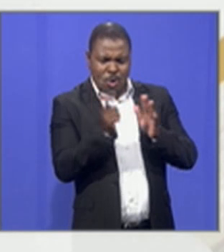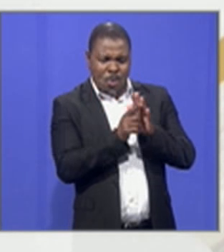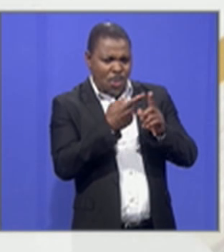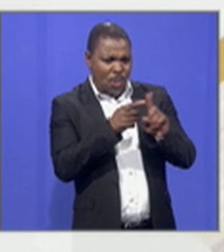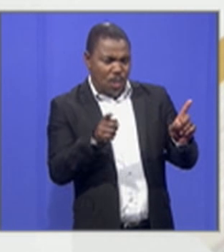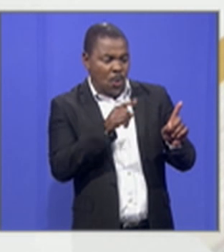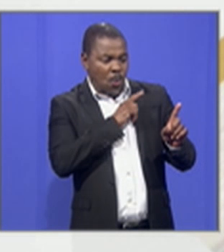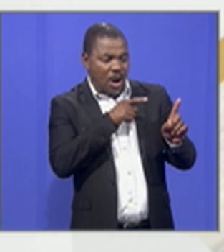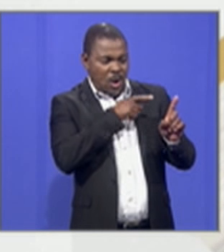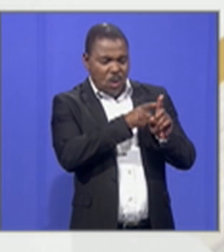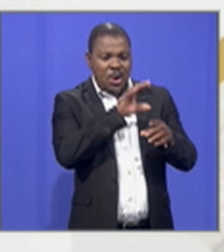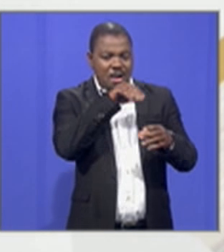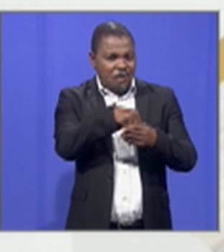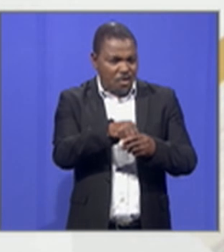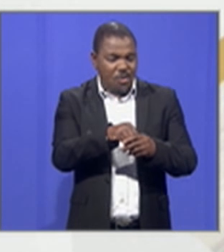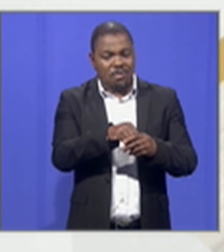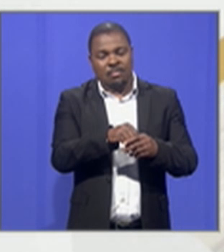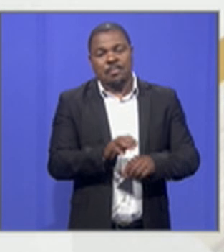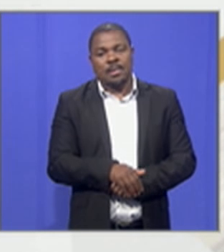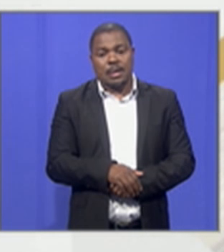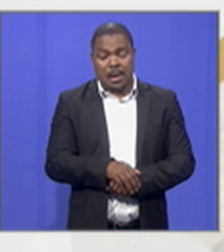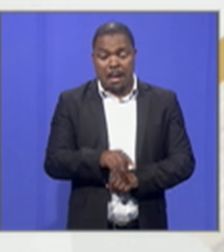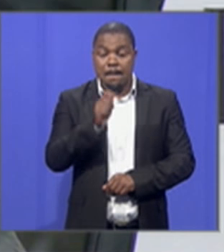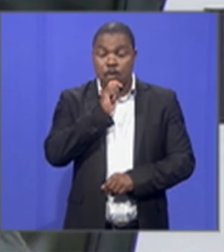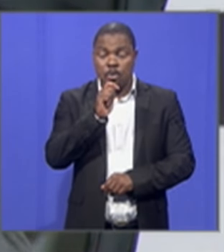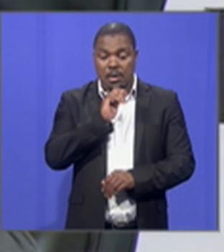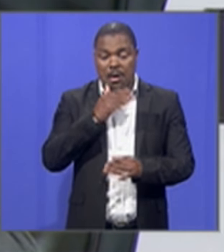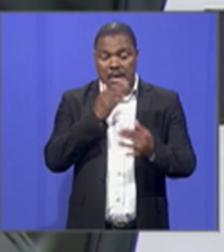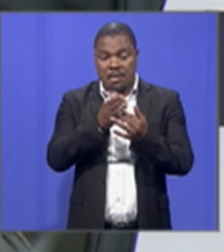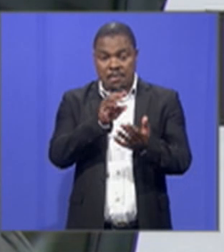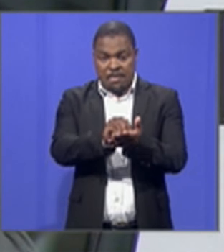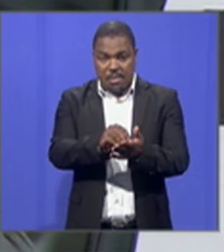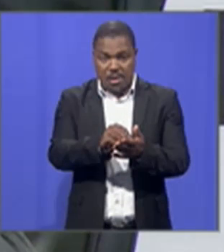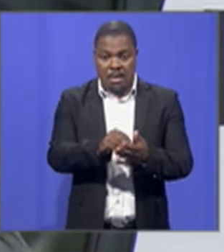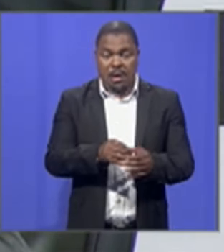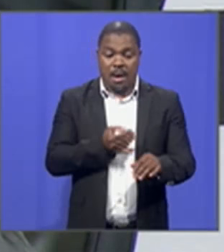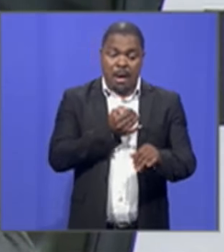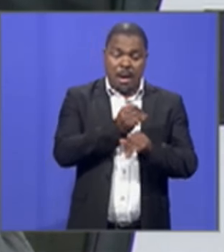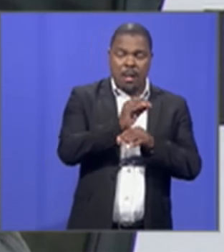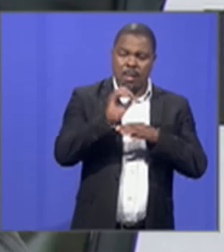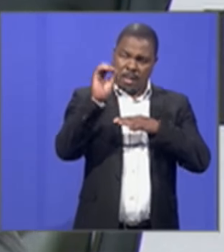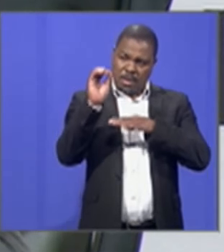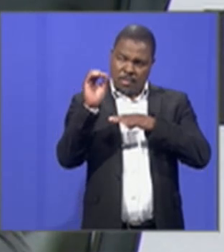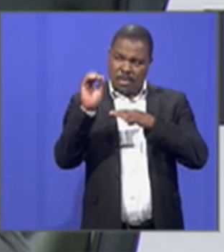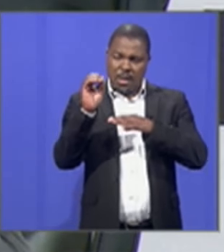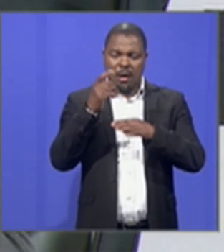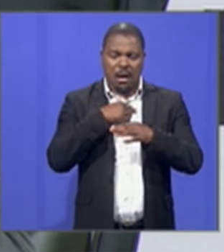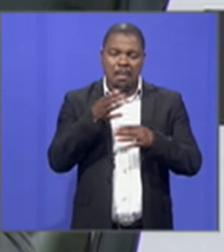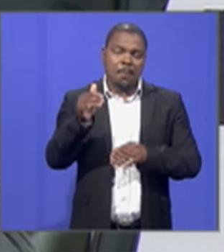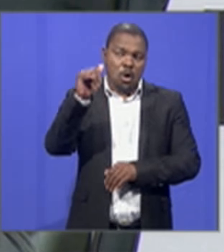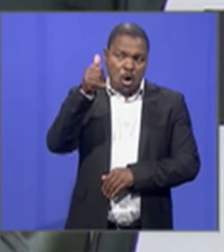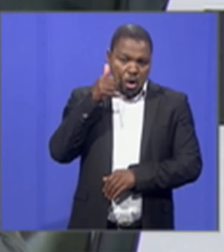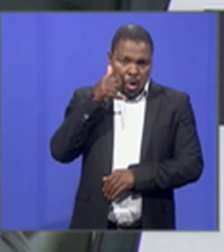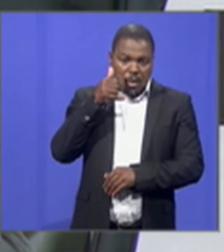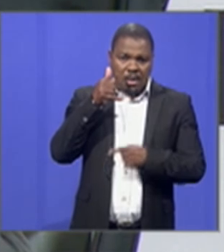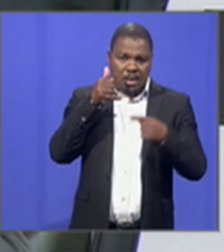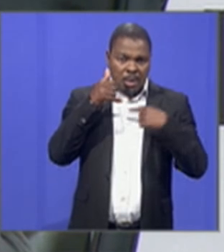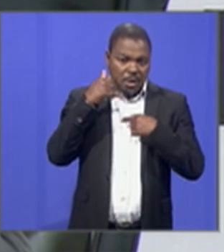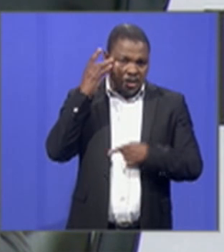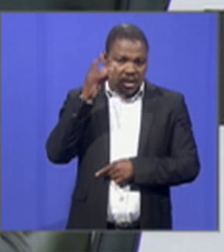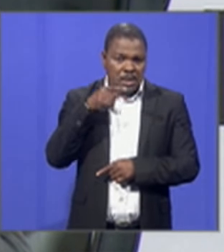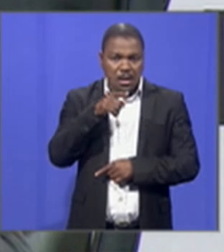gagwe tabeng yeo. I've laid the cases in the morning. I'm getting a call early evening or late afternoon to say they've intercepted